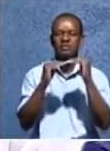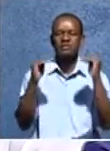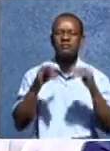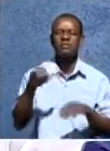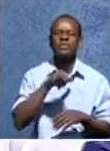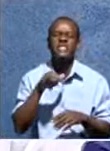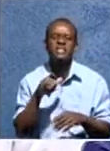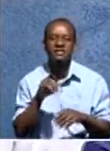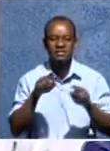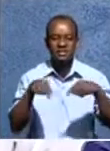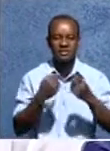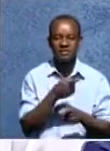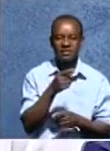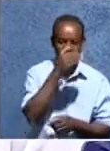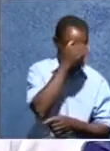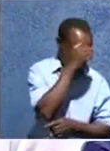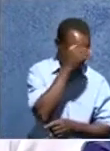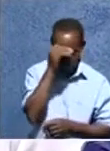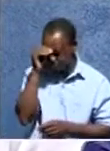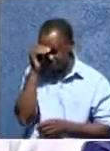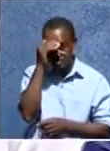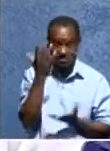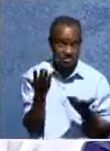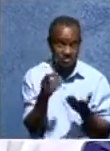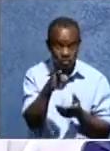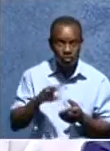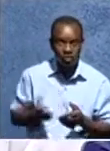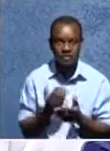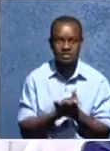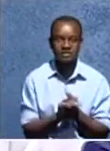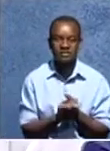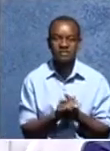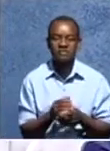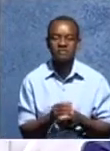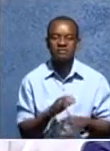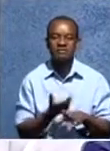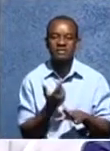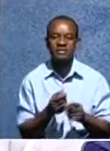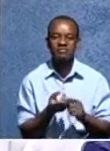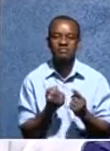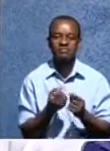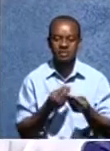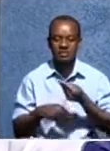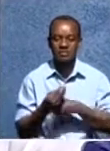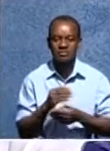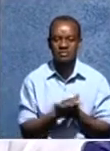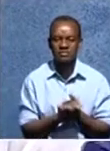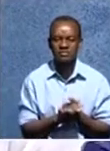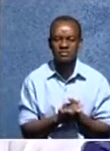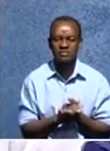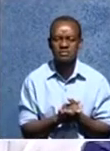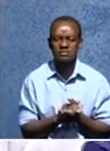you looking for. Because if you're looking in, for example, in the accommodation sector, we start off a basic camping right through up